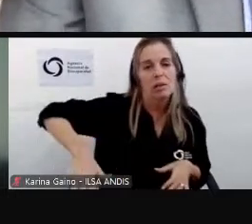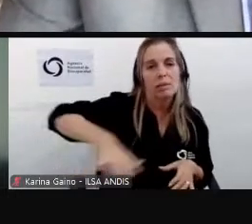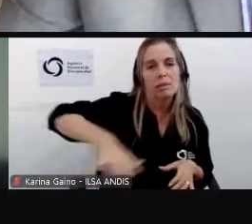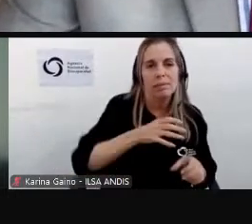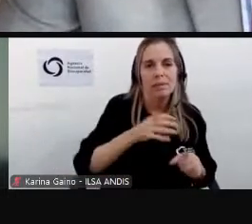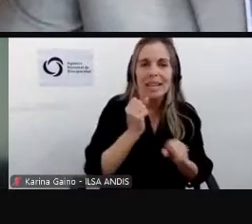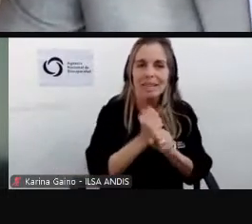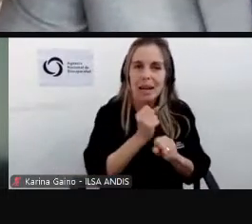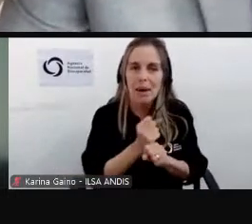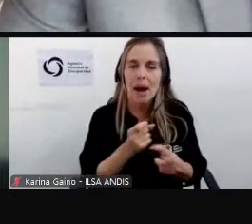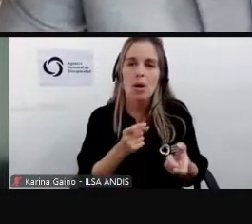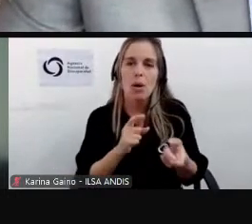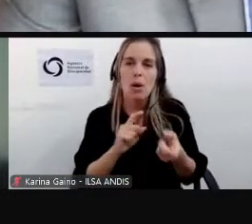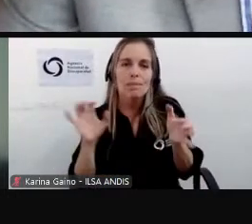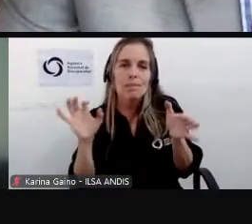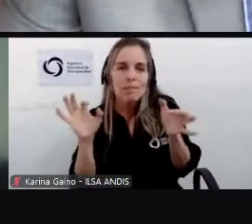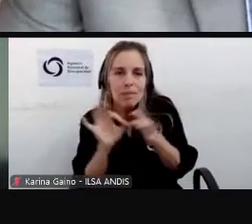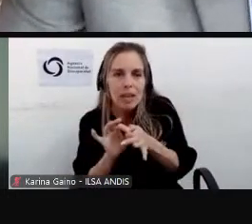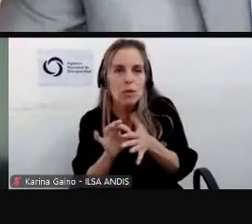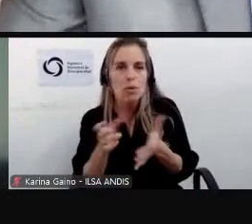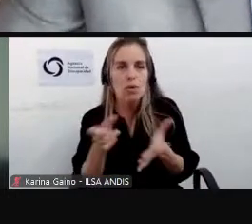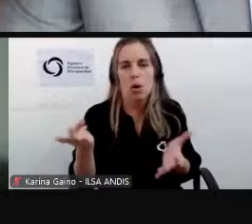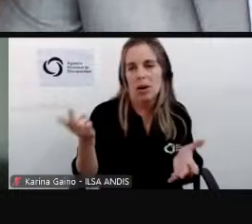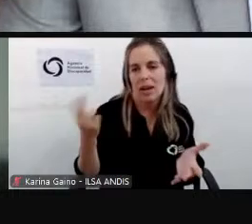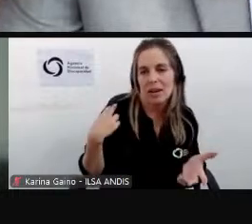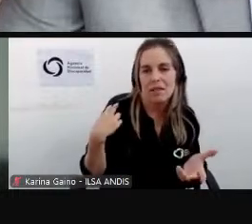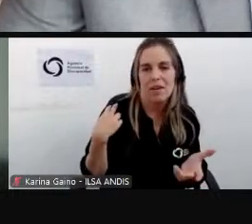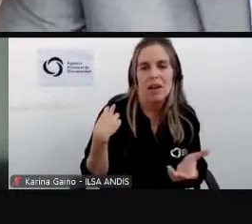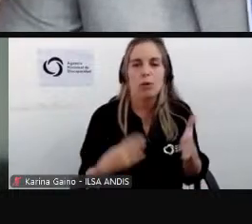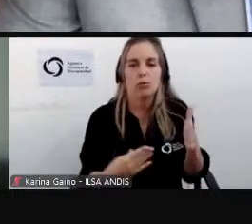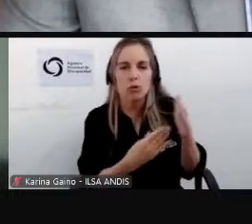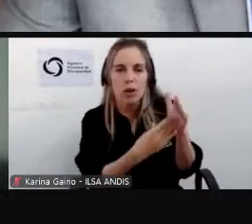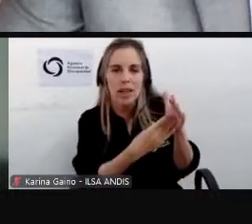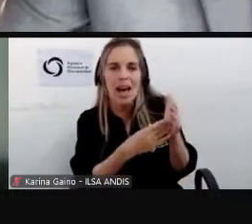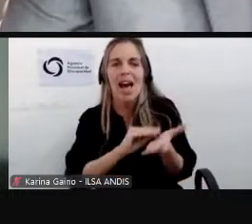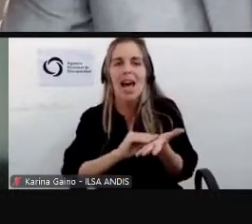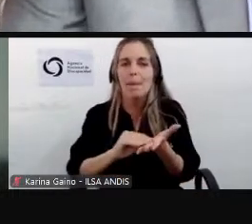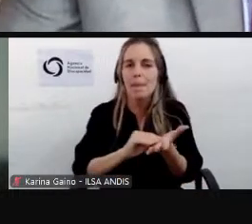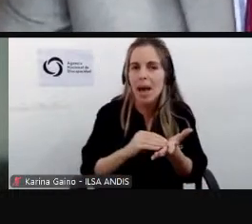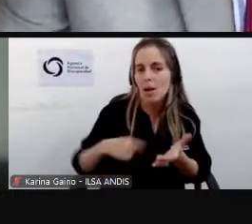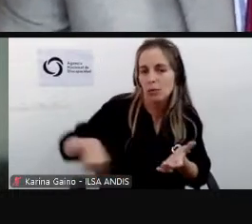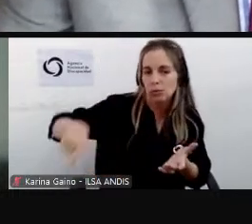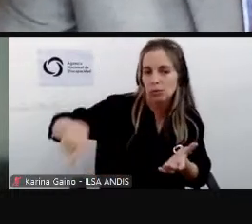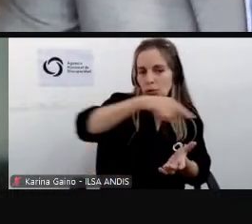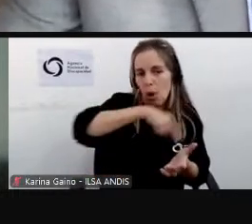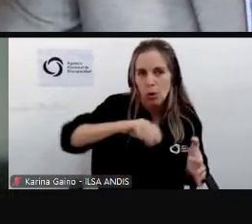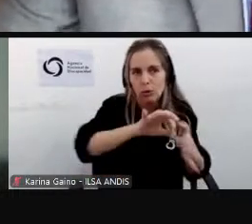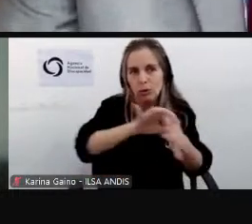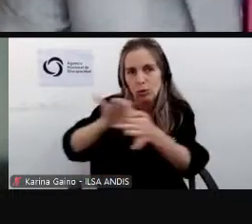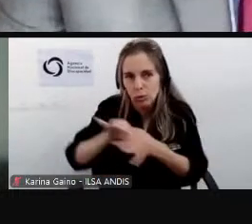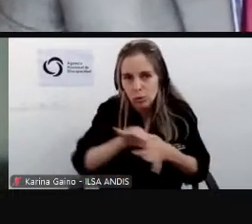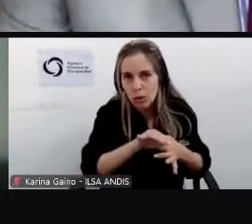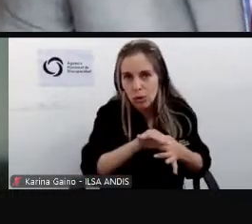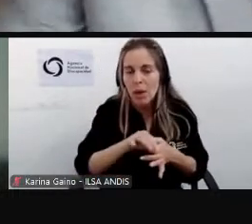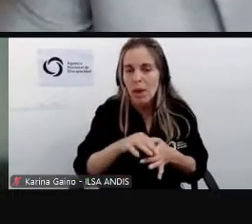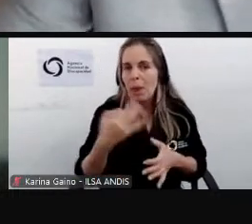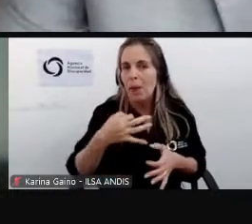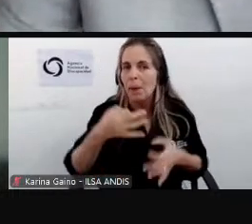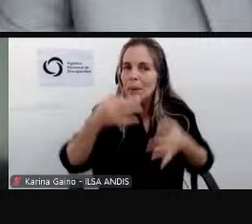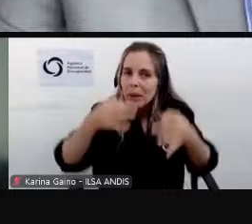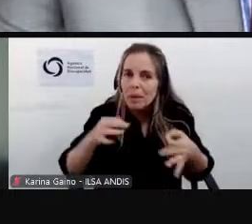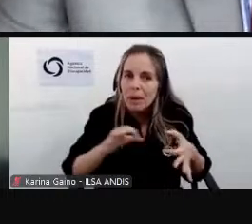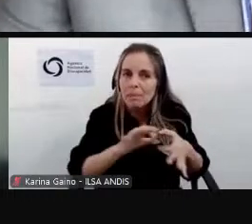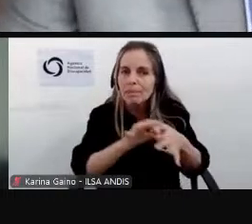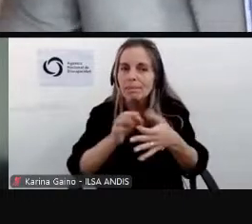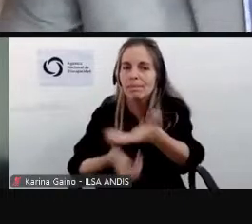jobs. However, the context of the relations between workers and the activity he or she performs,